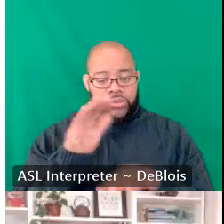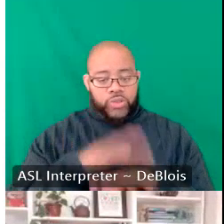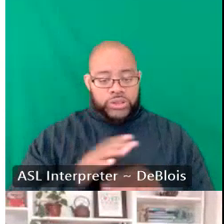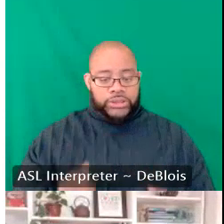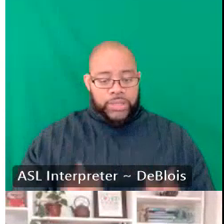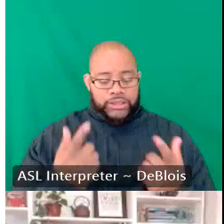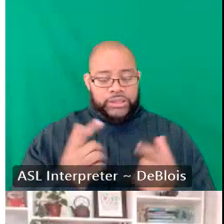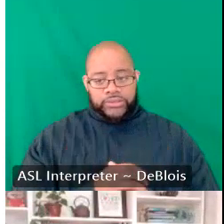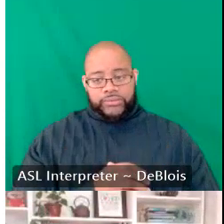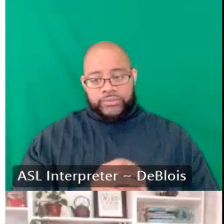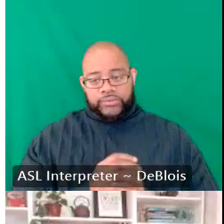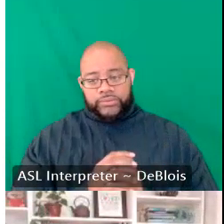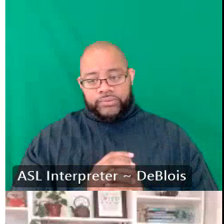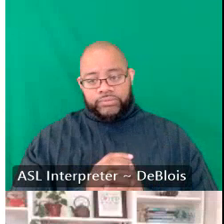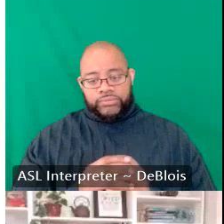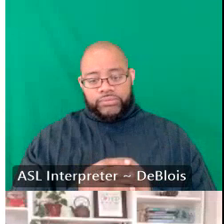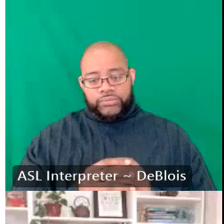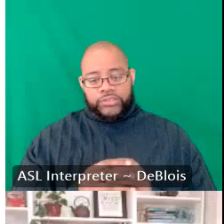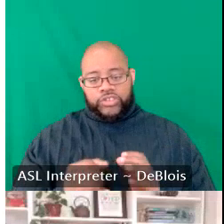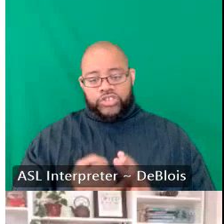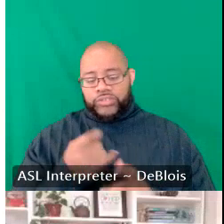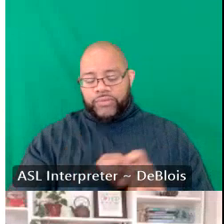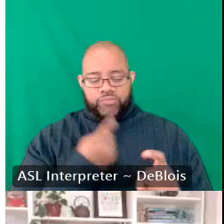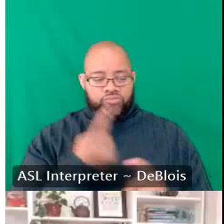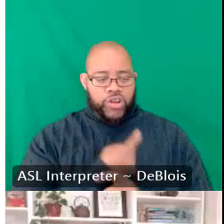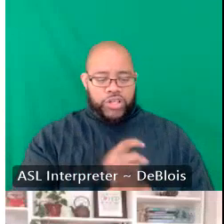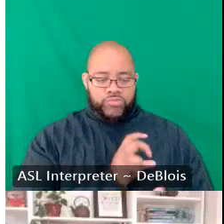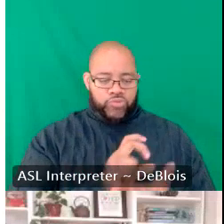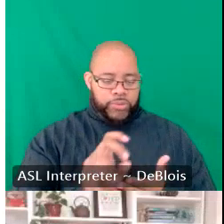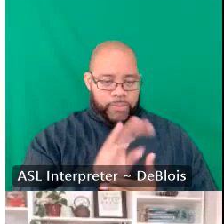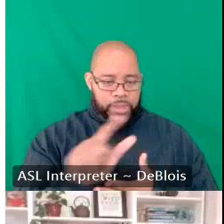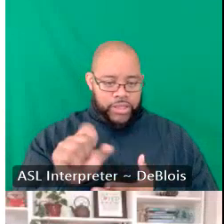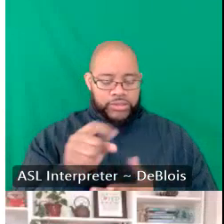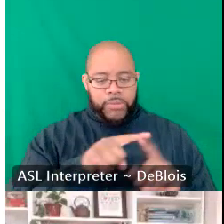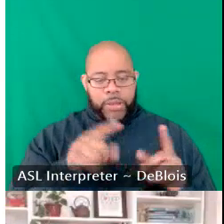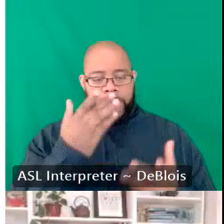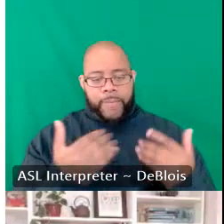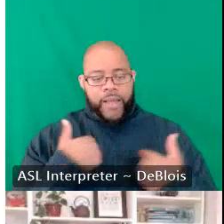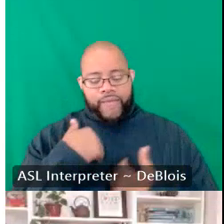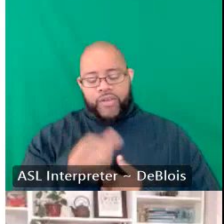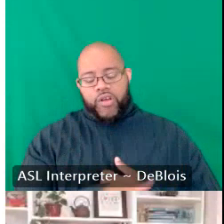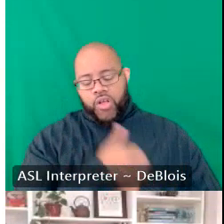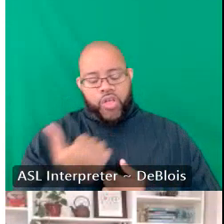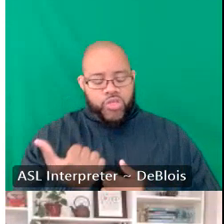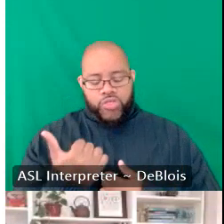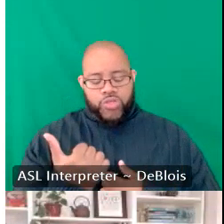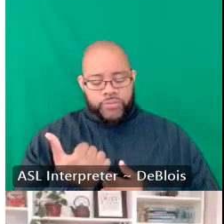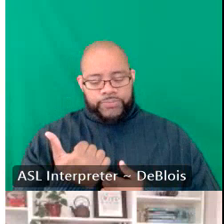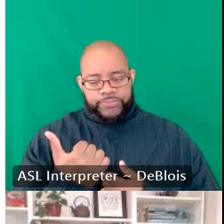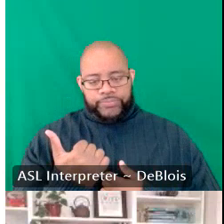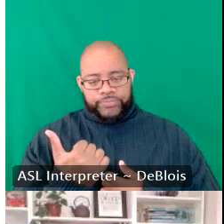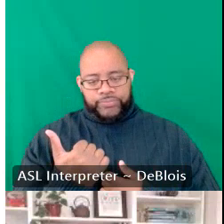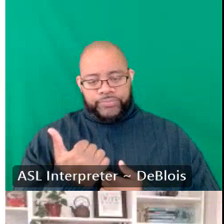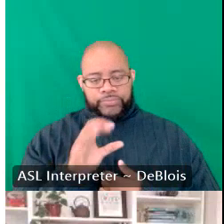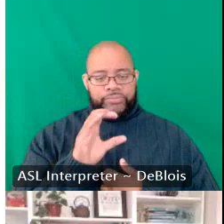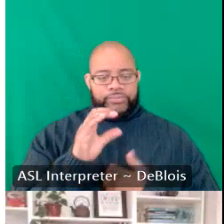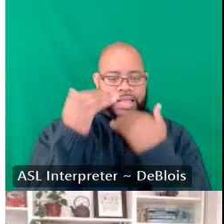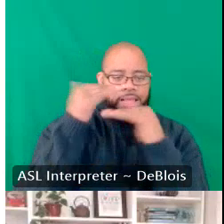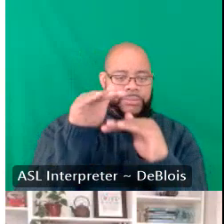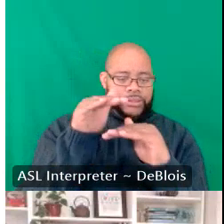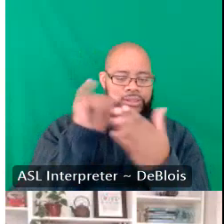spending, aside from just regular appropriations bills, but there may be other caps that